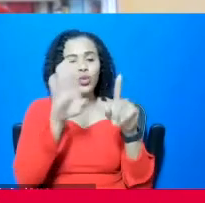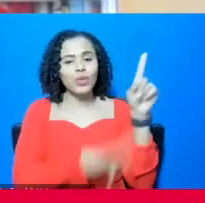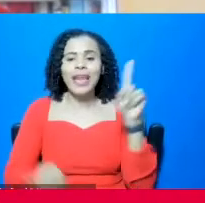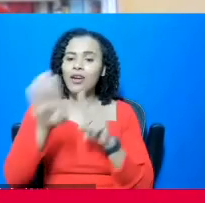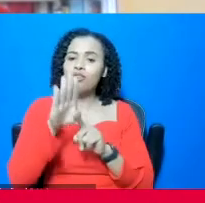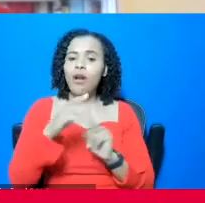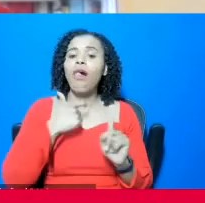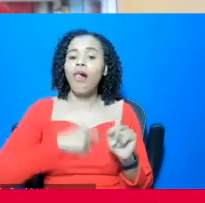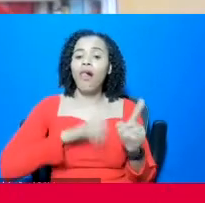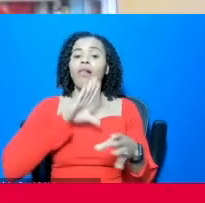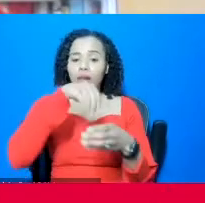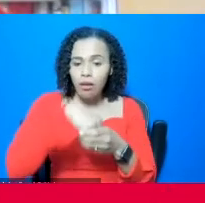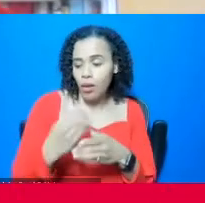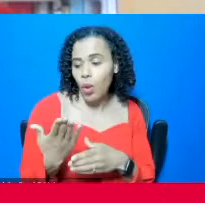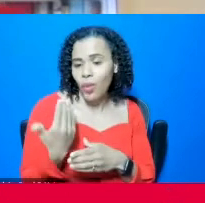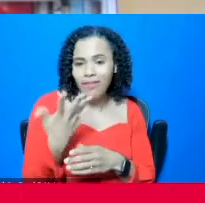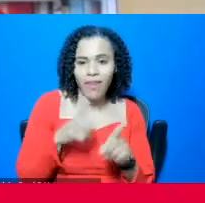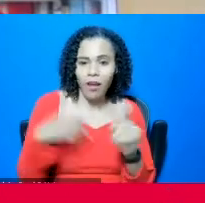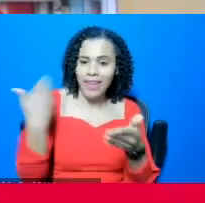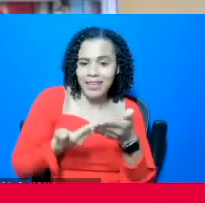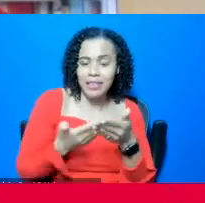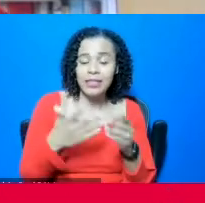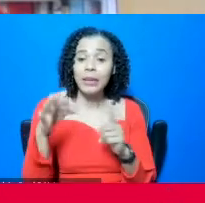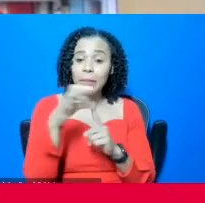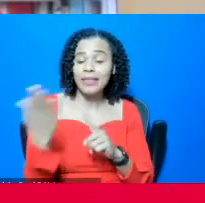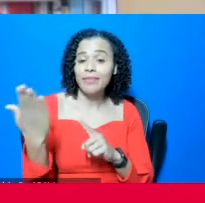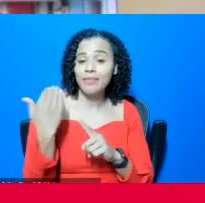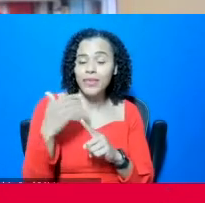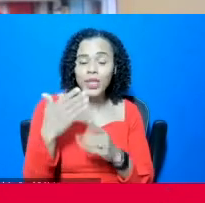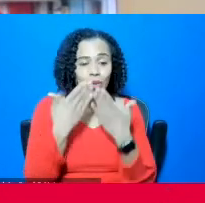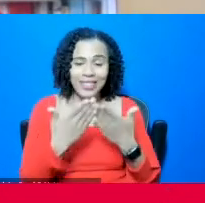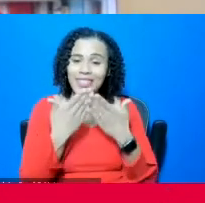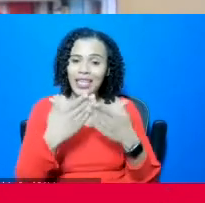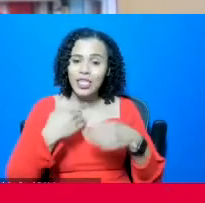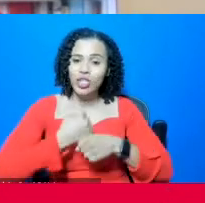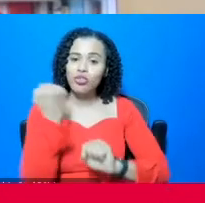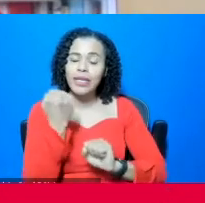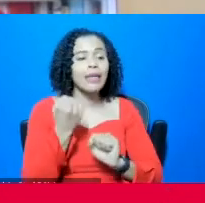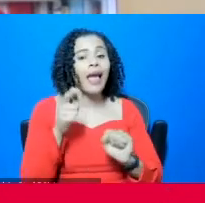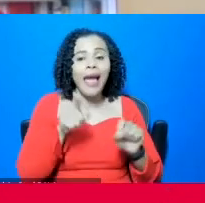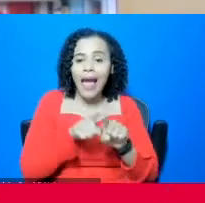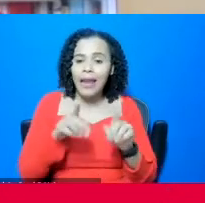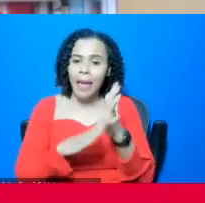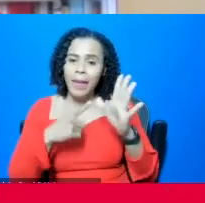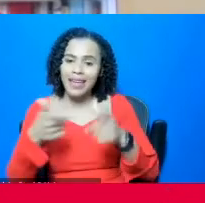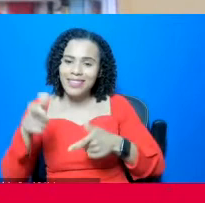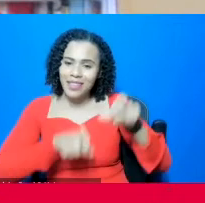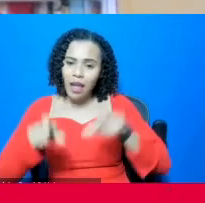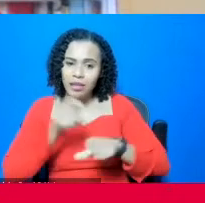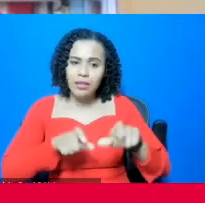during the last 5 years. Piers previously studied an undergraduate master's in science in